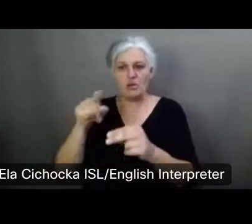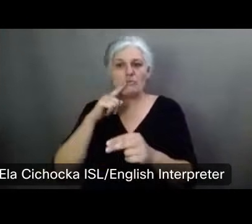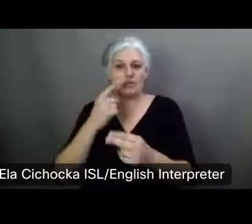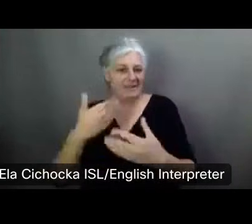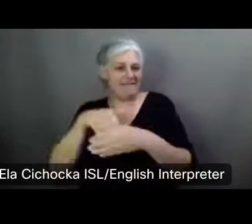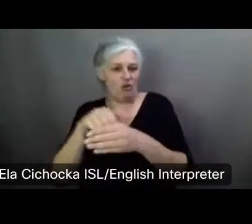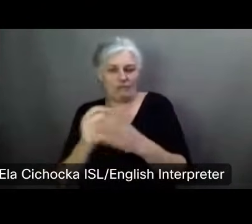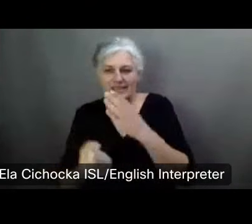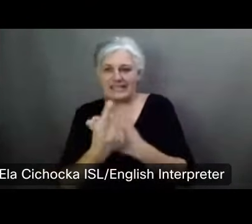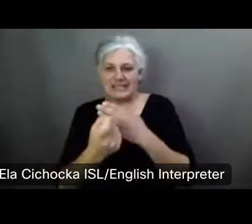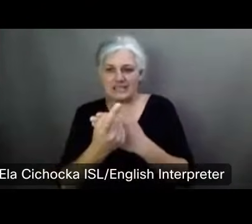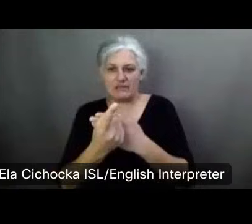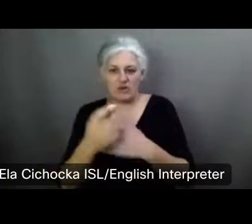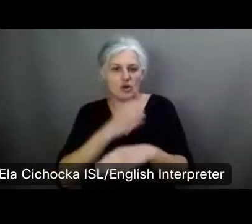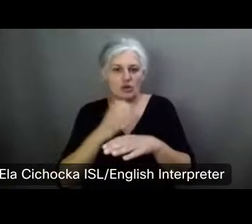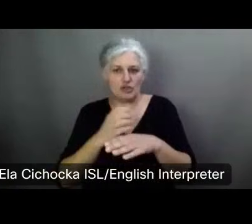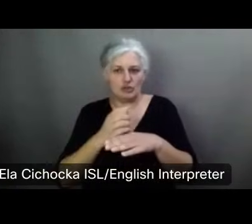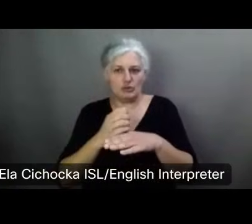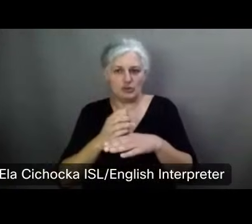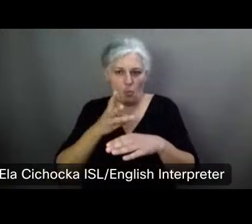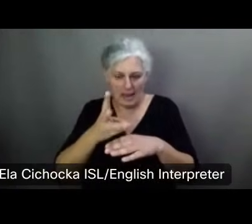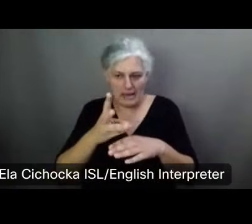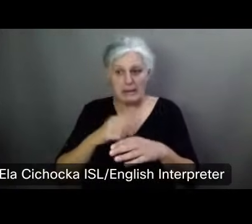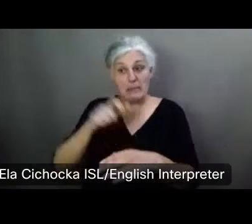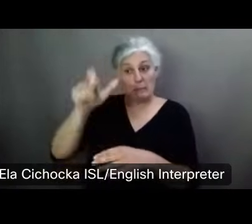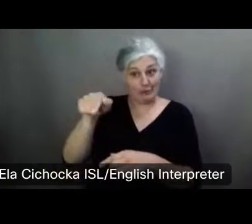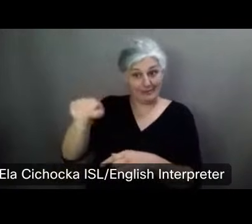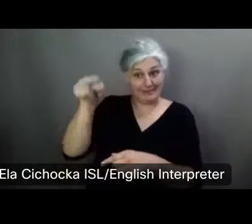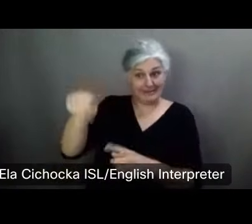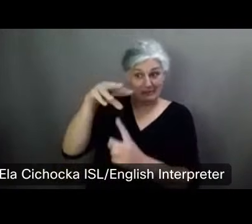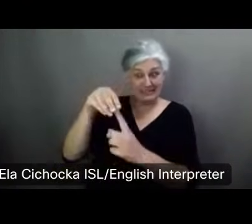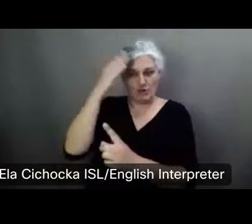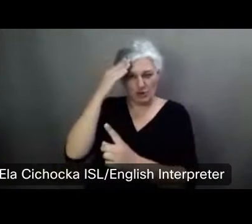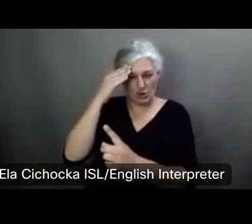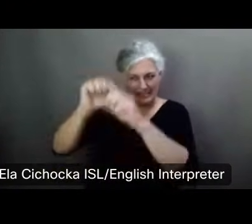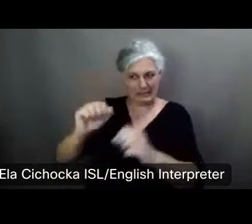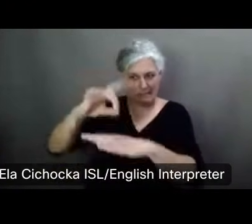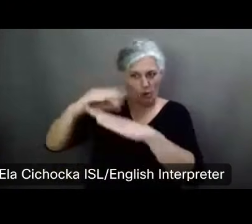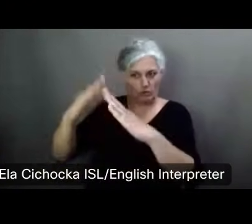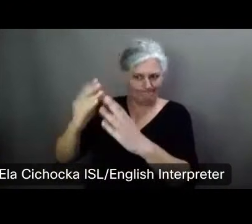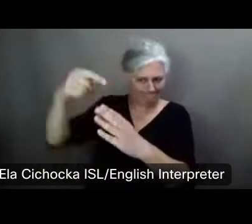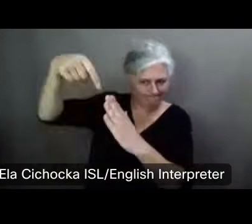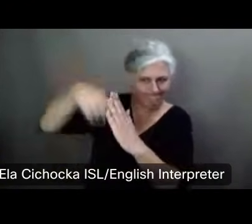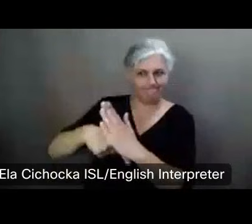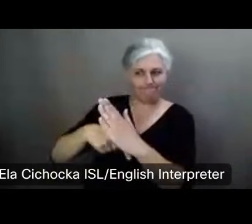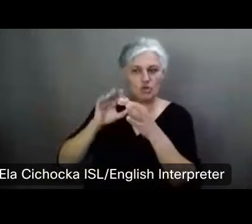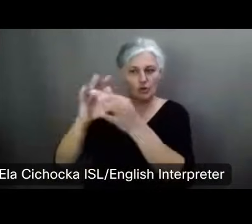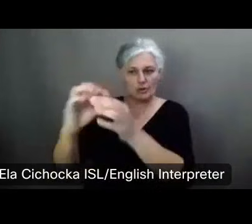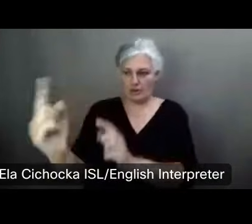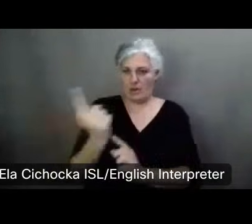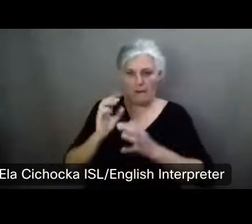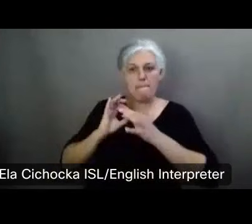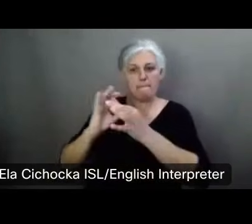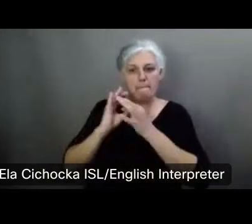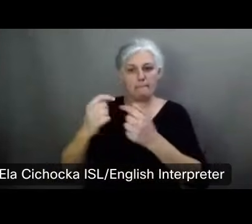in the incident on an ongoing basis. So that person who knows the system at the hospital has made a connection with you,